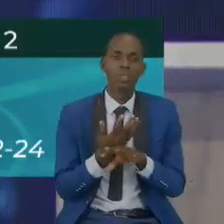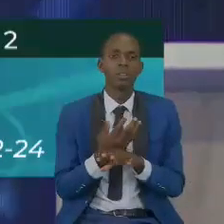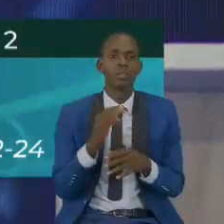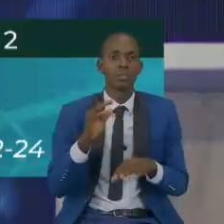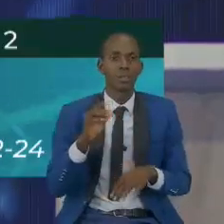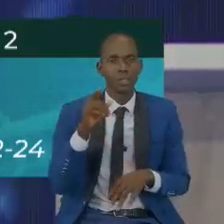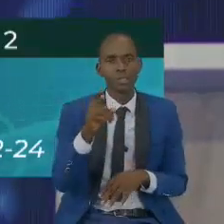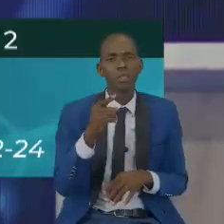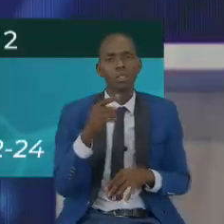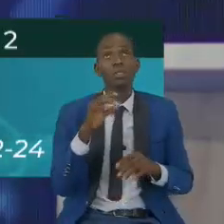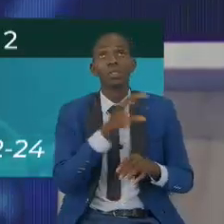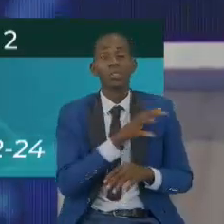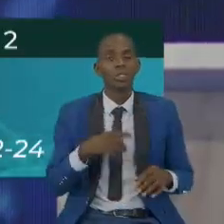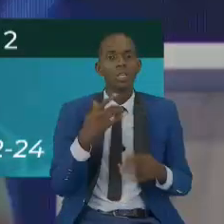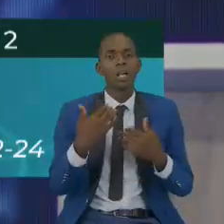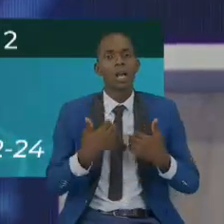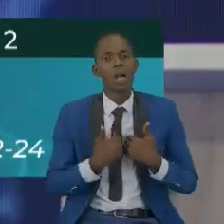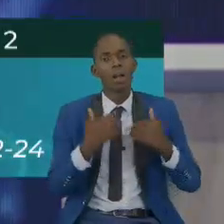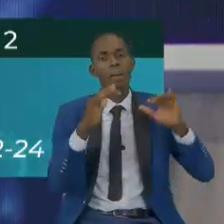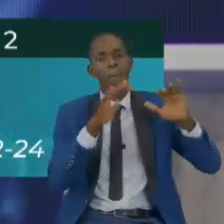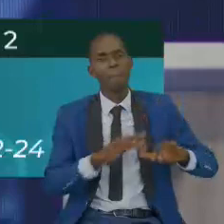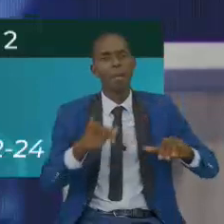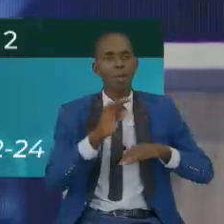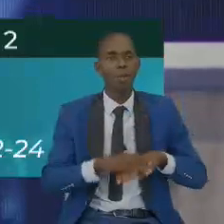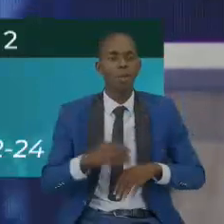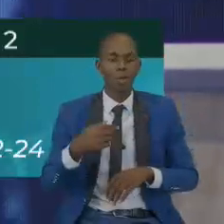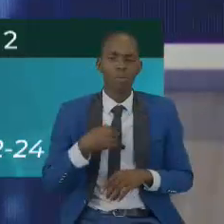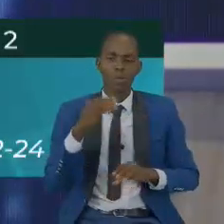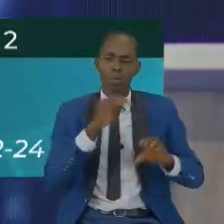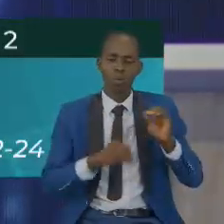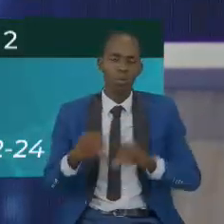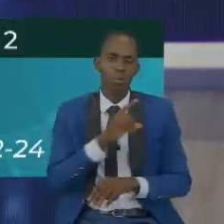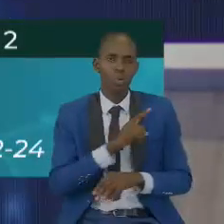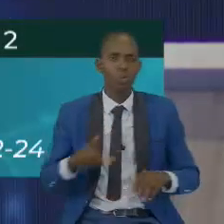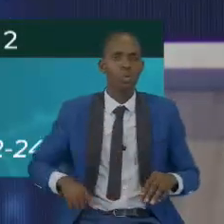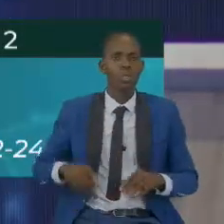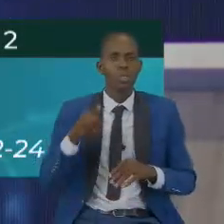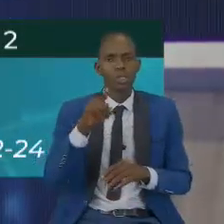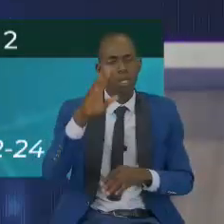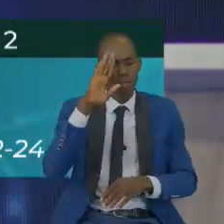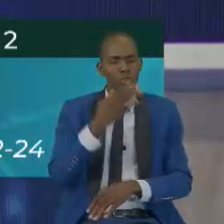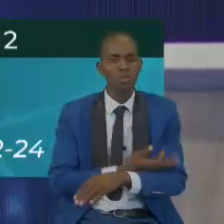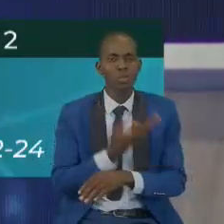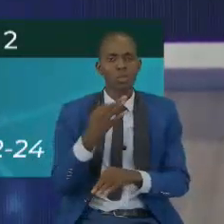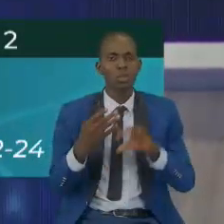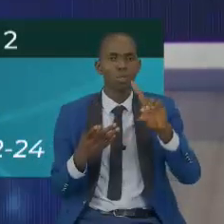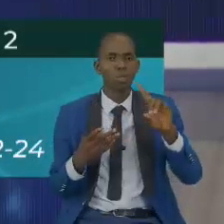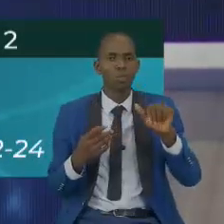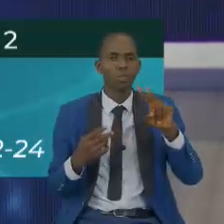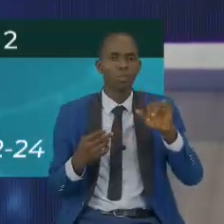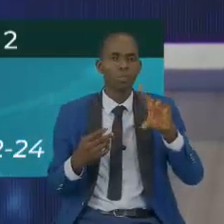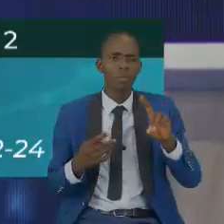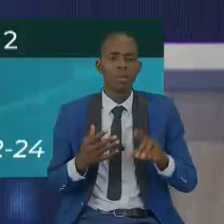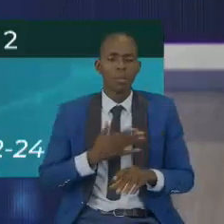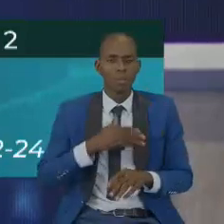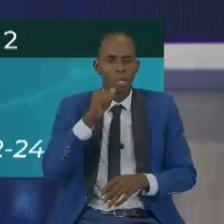mercy on me, O Lord, thou son of David. My daughter is grievously vexed with